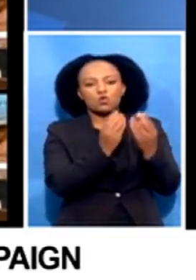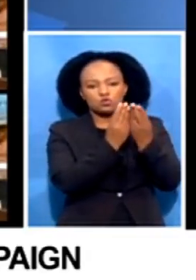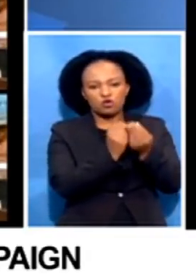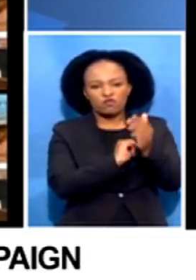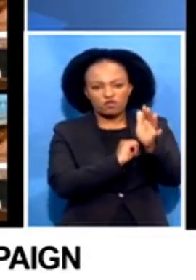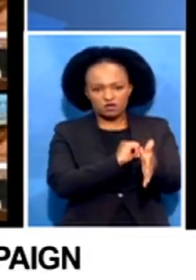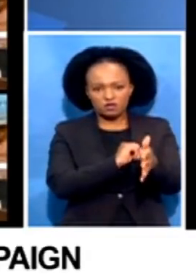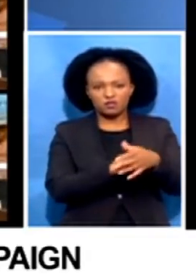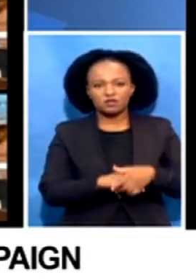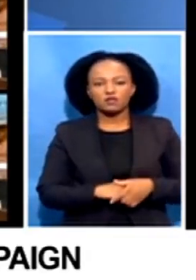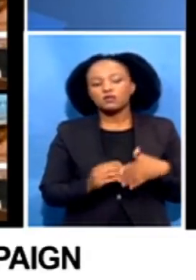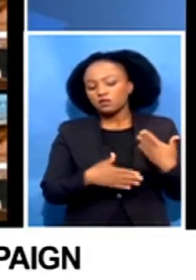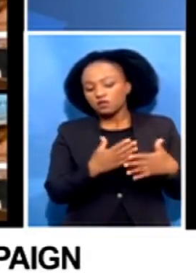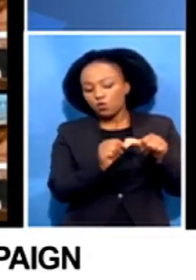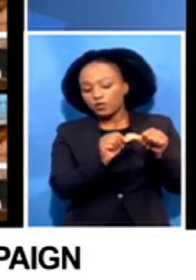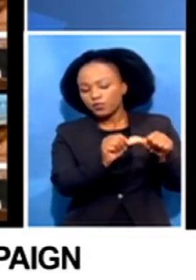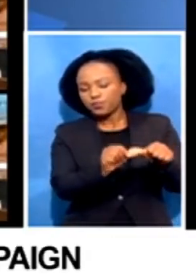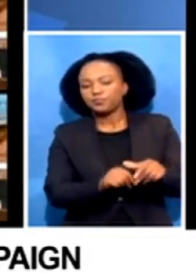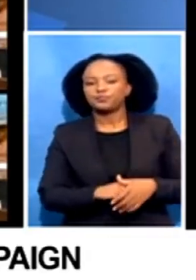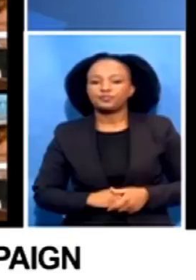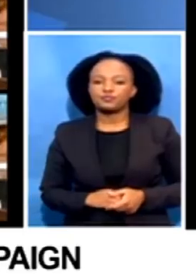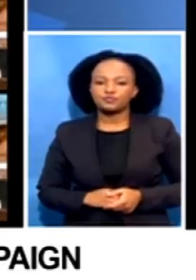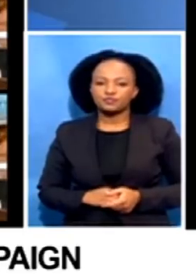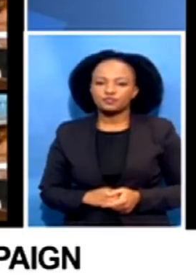Skakani. Thank you.